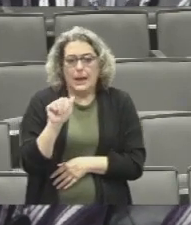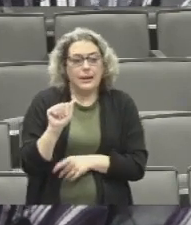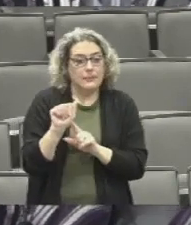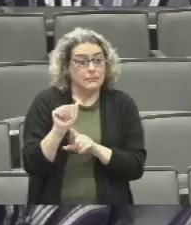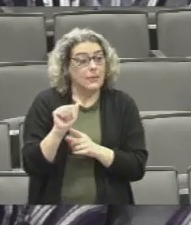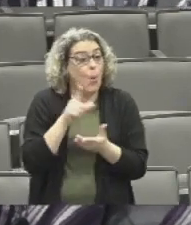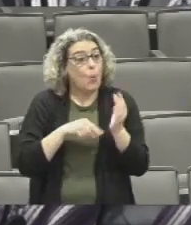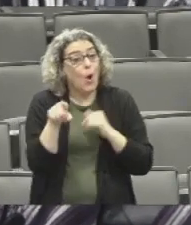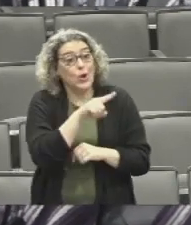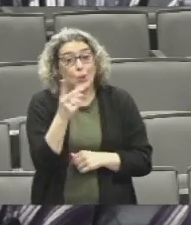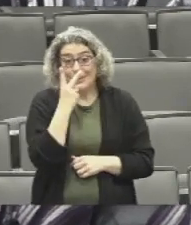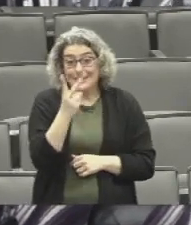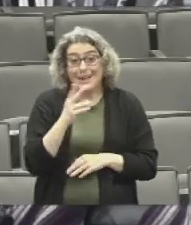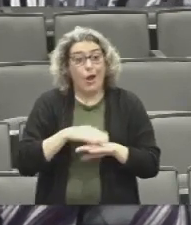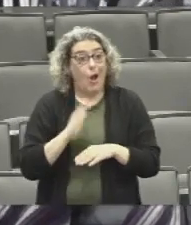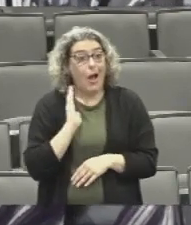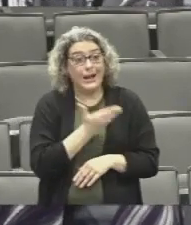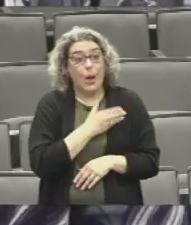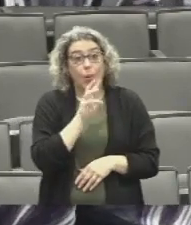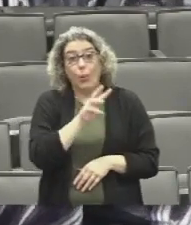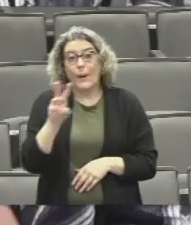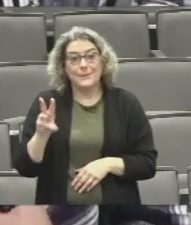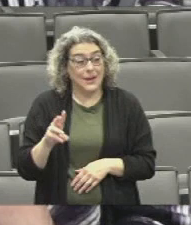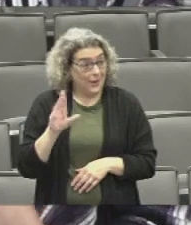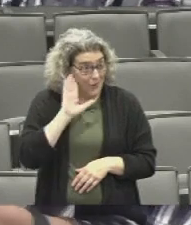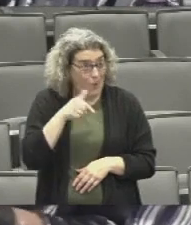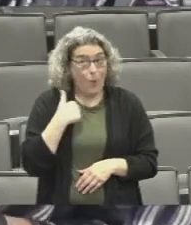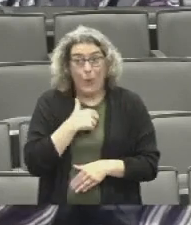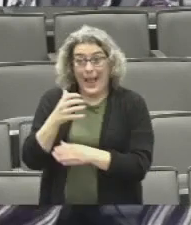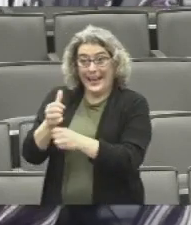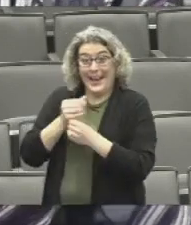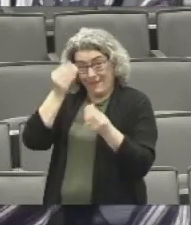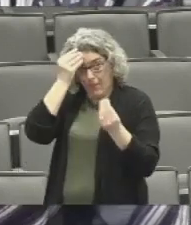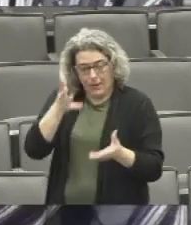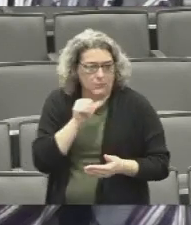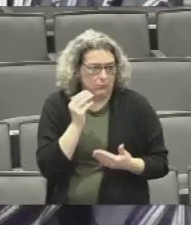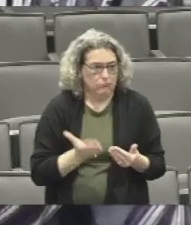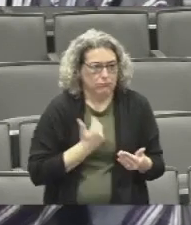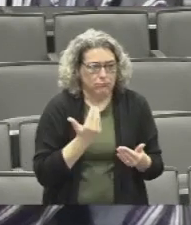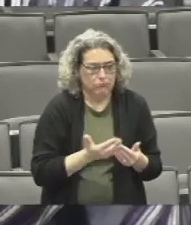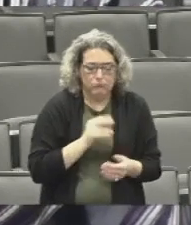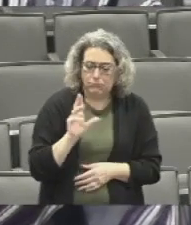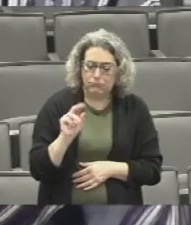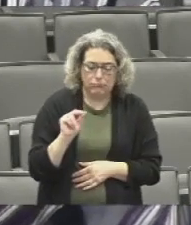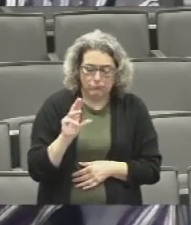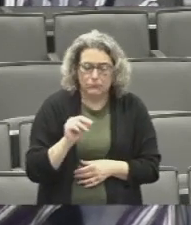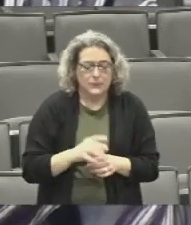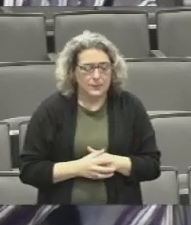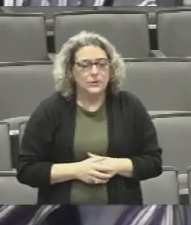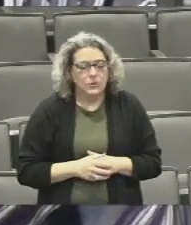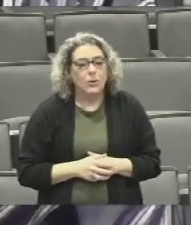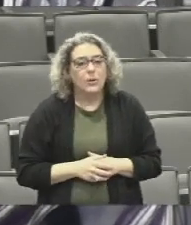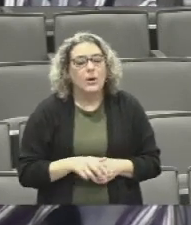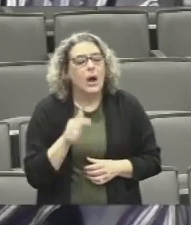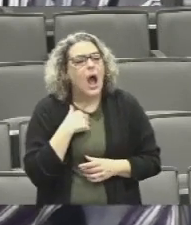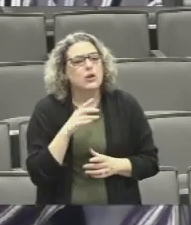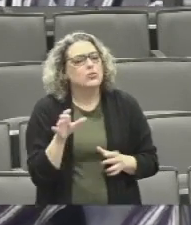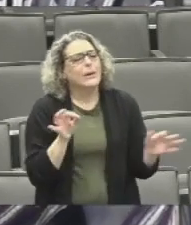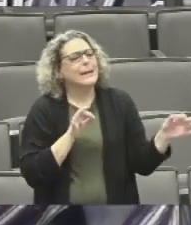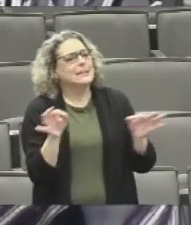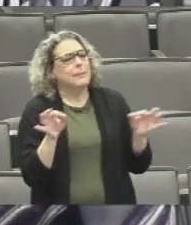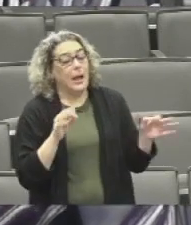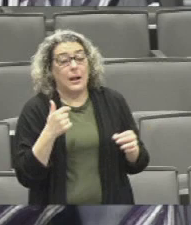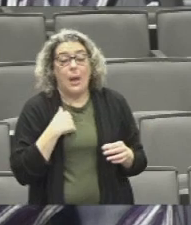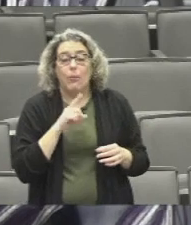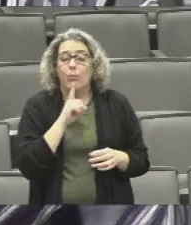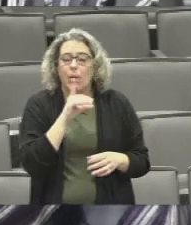on our dashboard. That doesn't come out very easy, I tell you. So I just want to tell you how